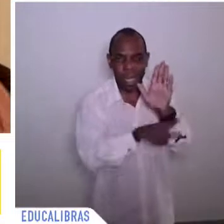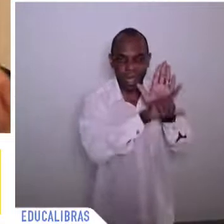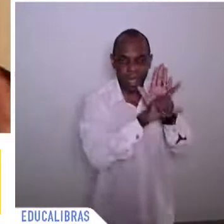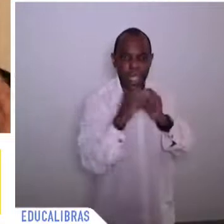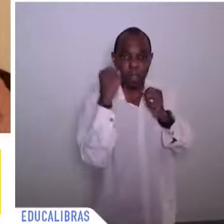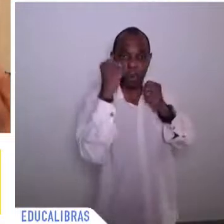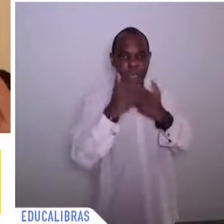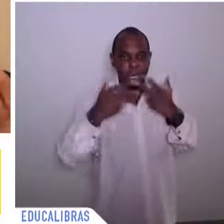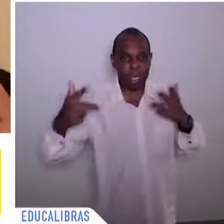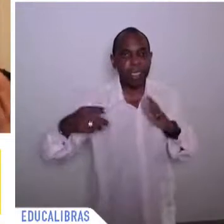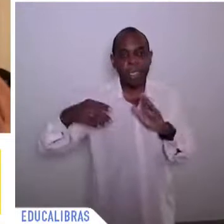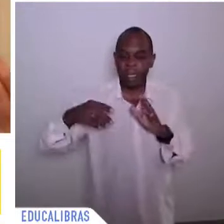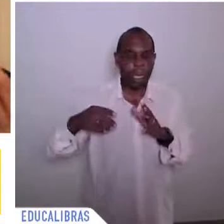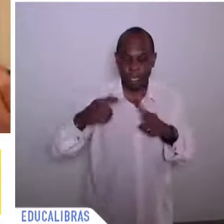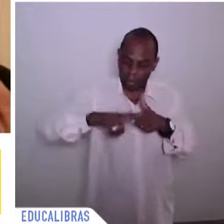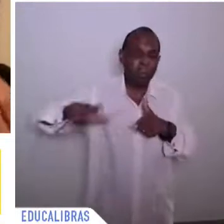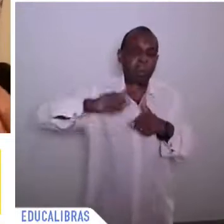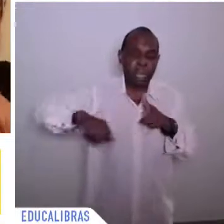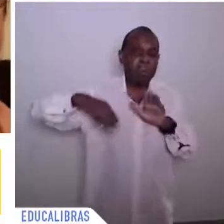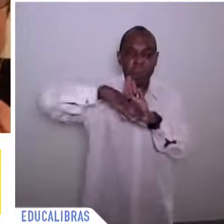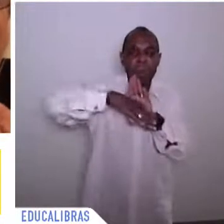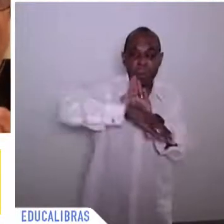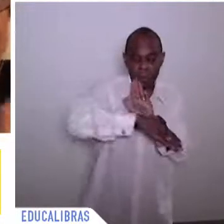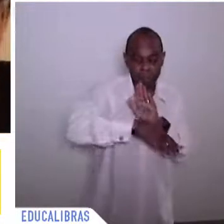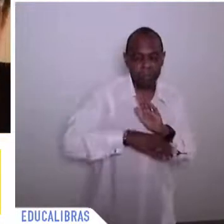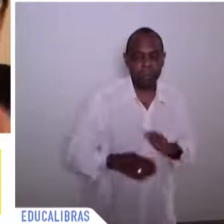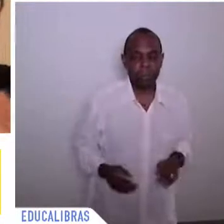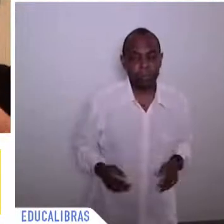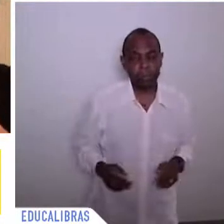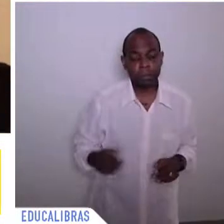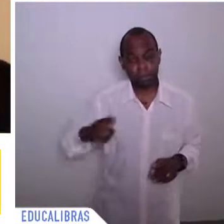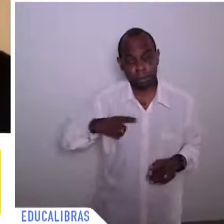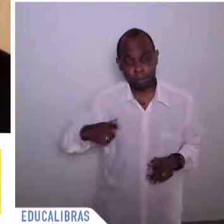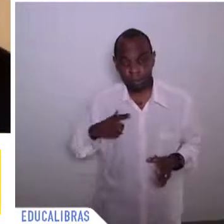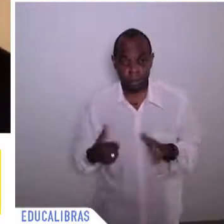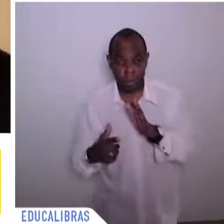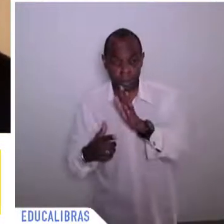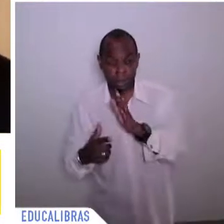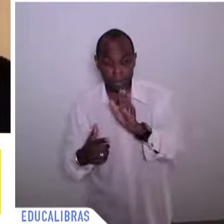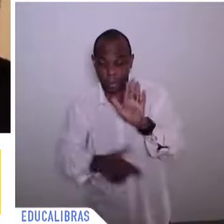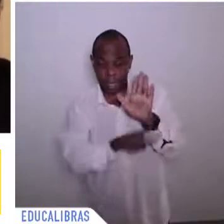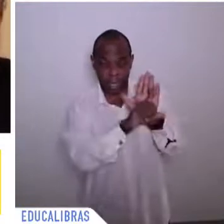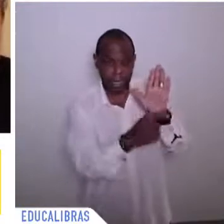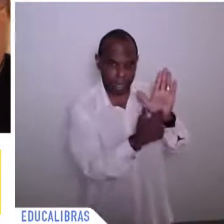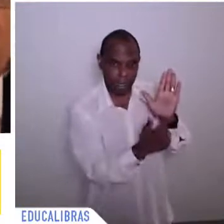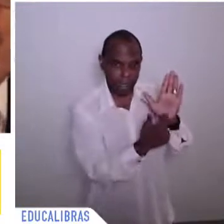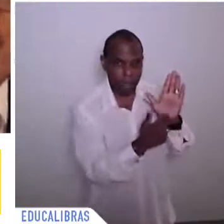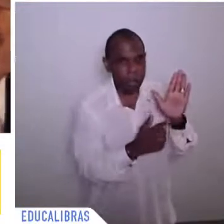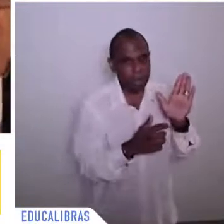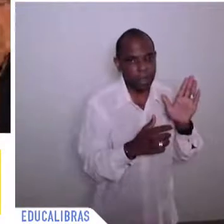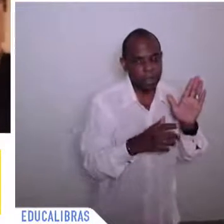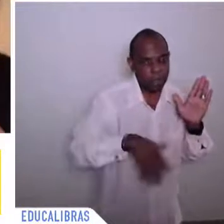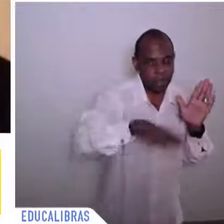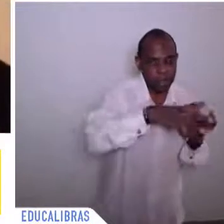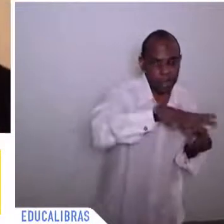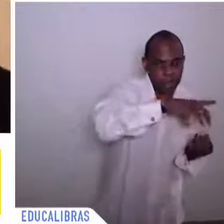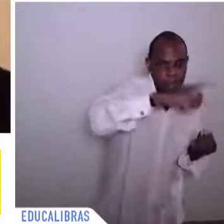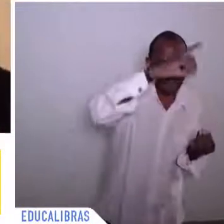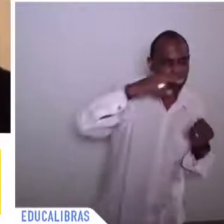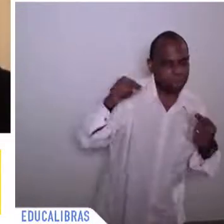at crisis, all this that we mentioned. And the fight between representative and direct democracy are clear.